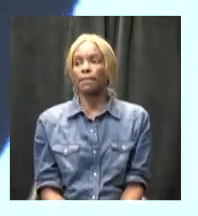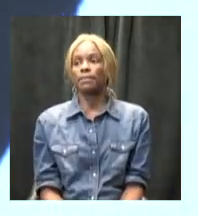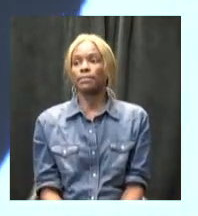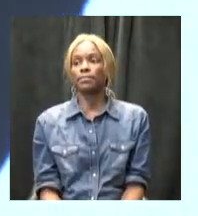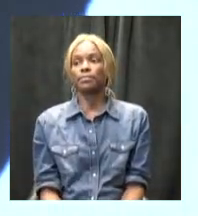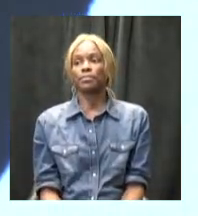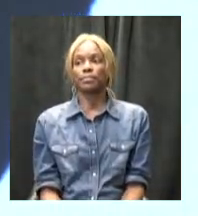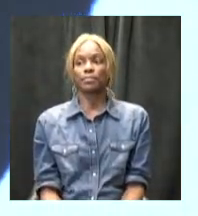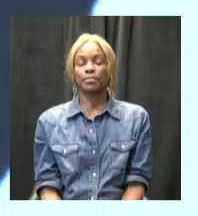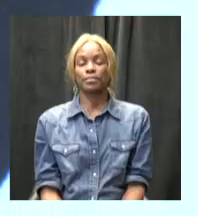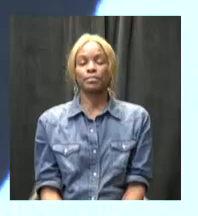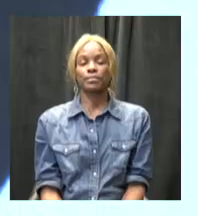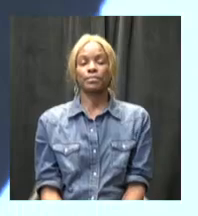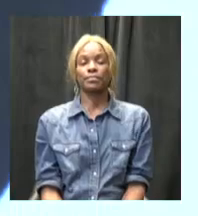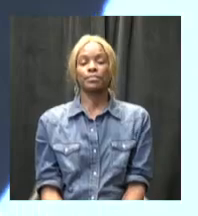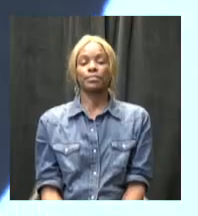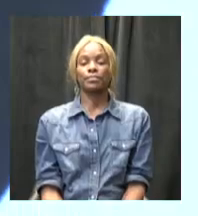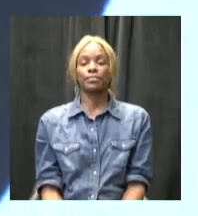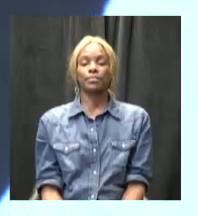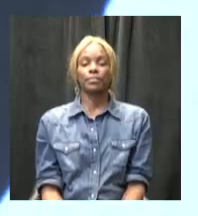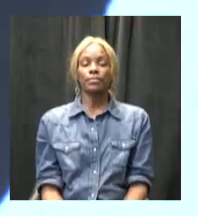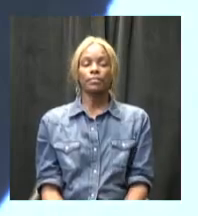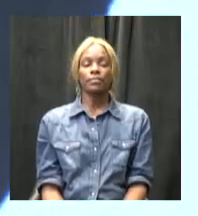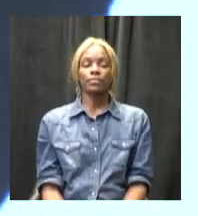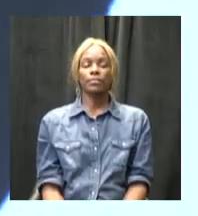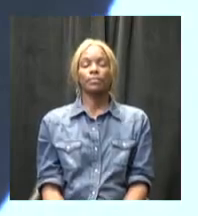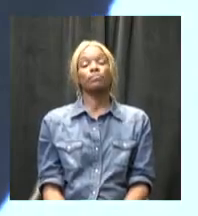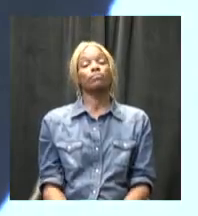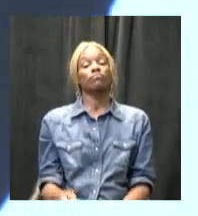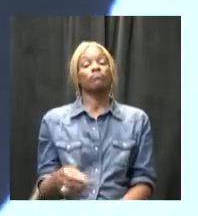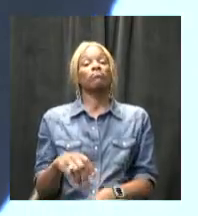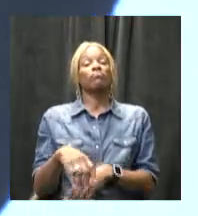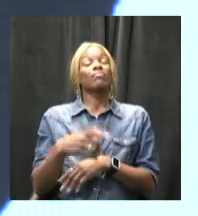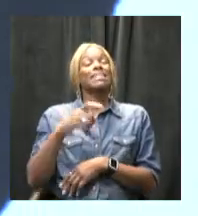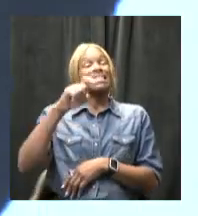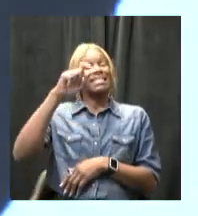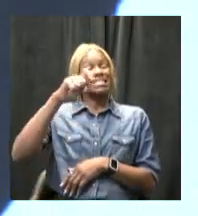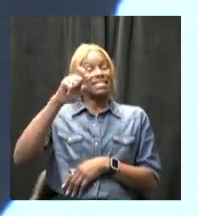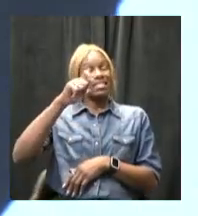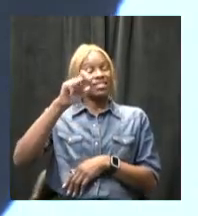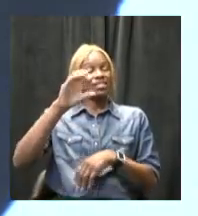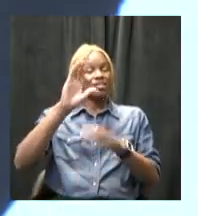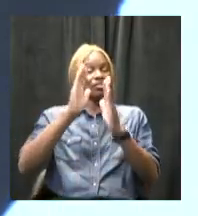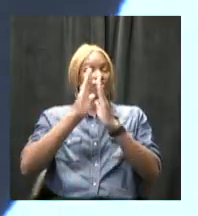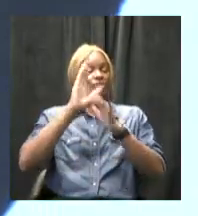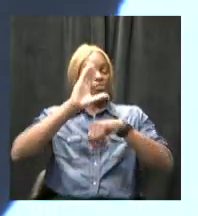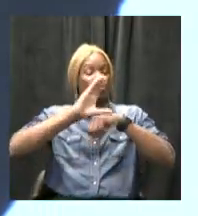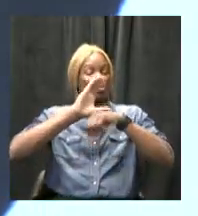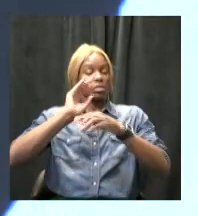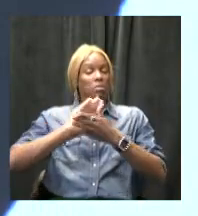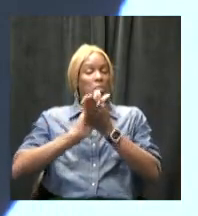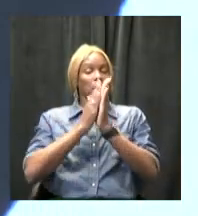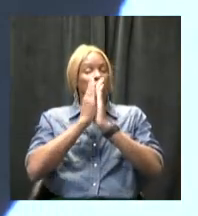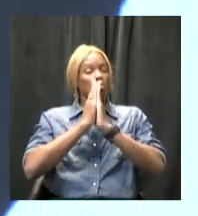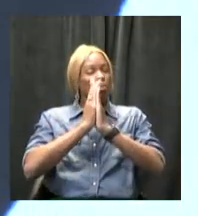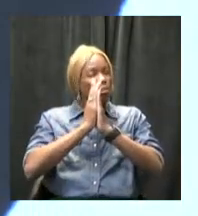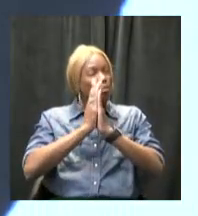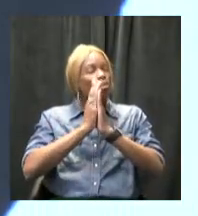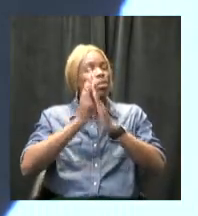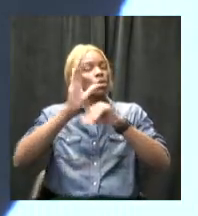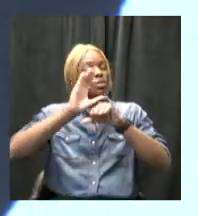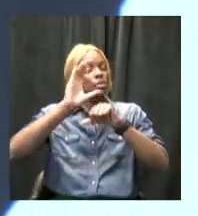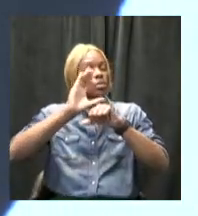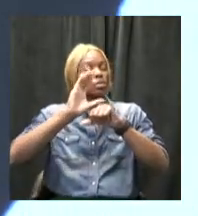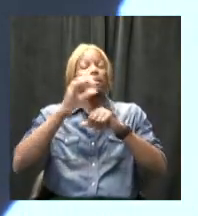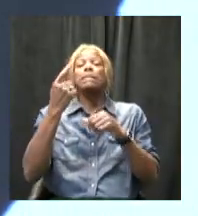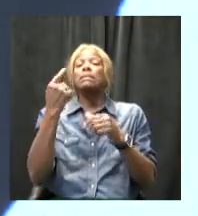He declares to us, I need the church to be a praying church. And I want you to understand that sometimes you may not get